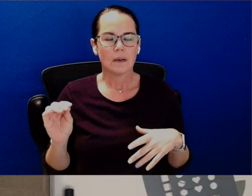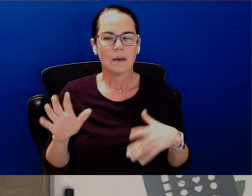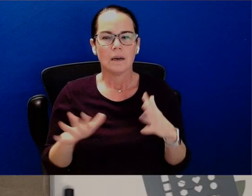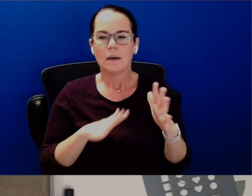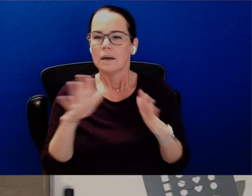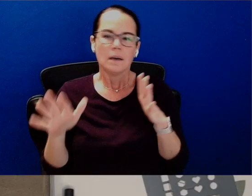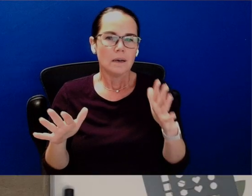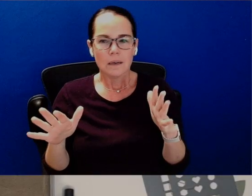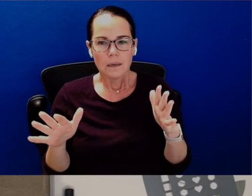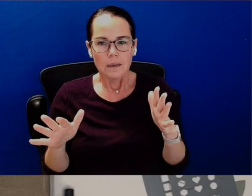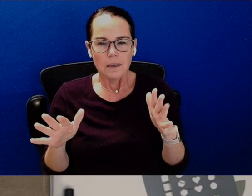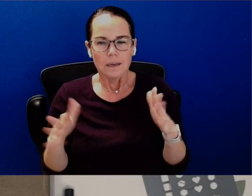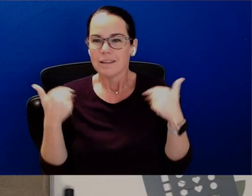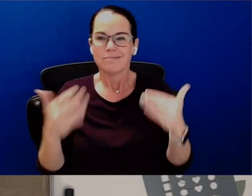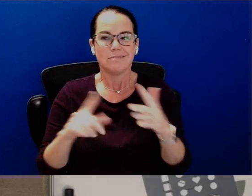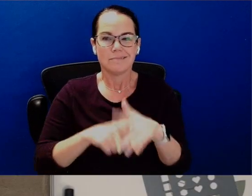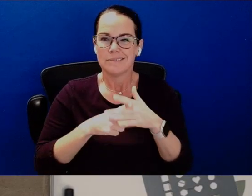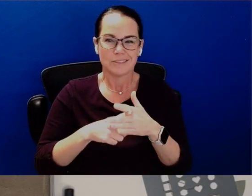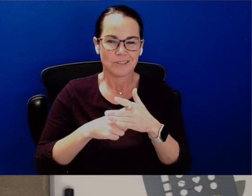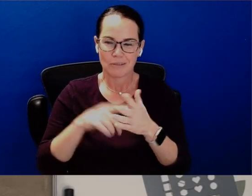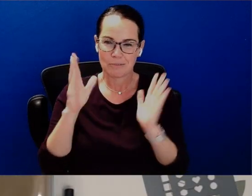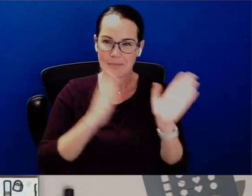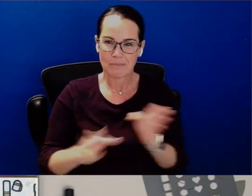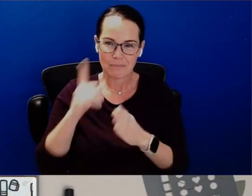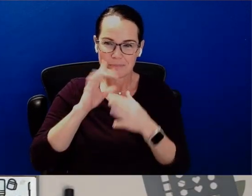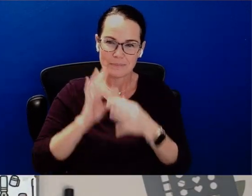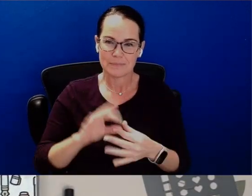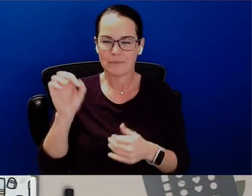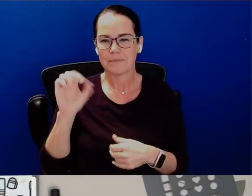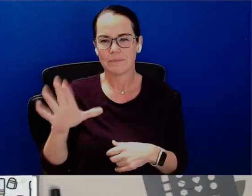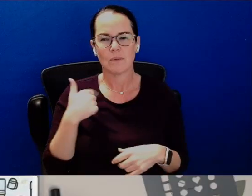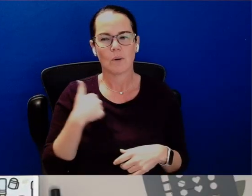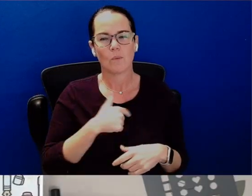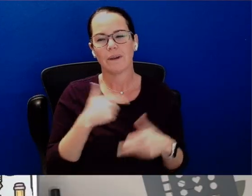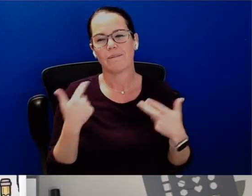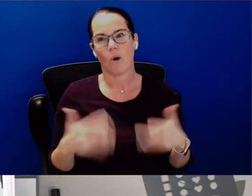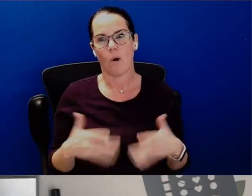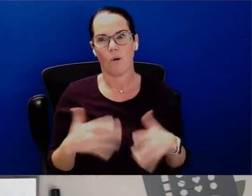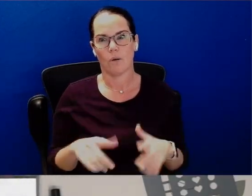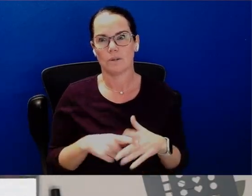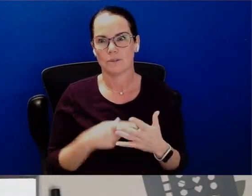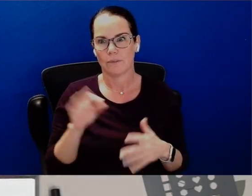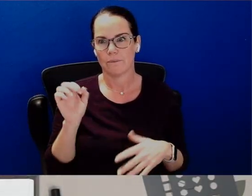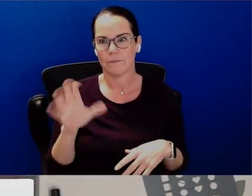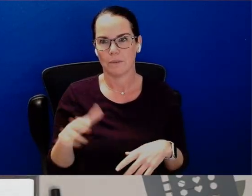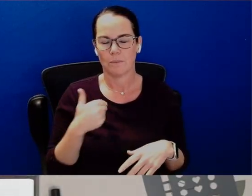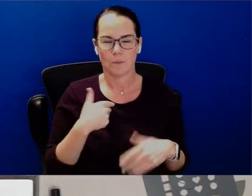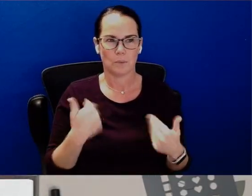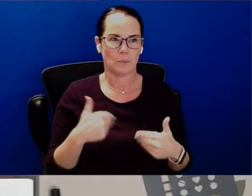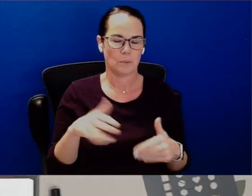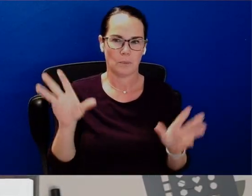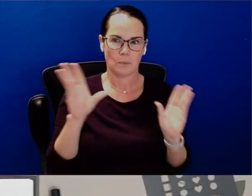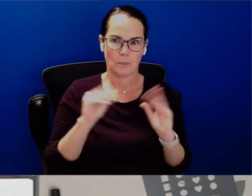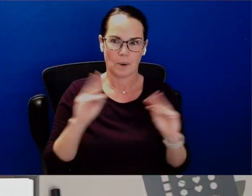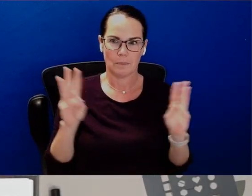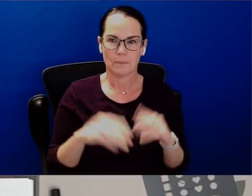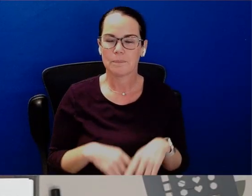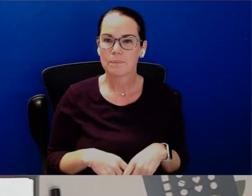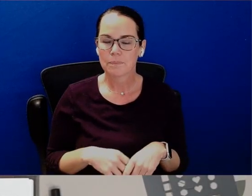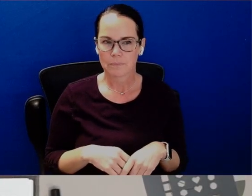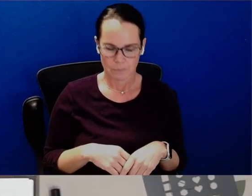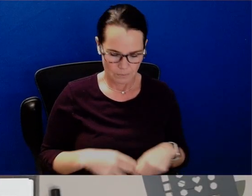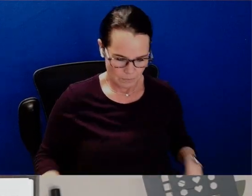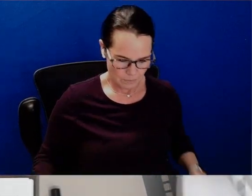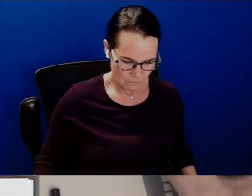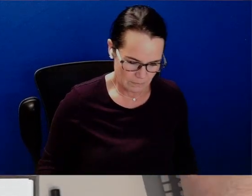But let's dive into February, because we are there already. I can't believe it's already February. All